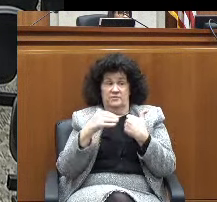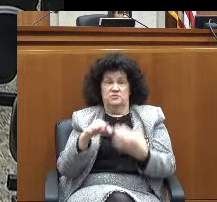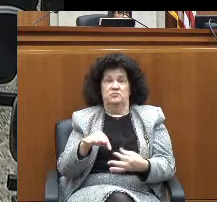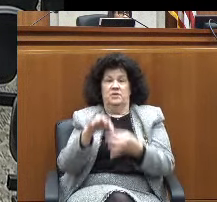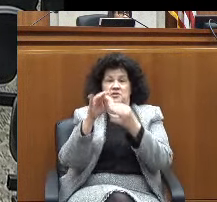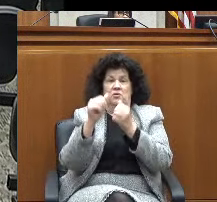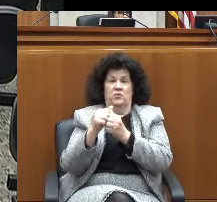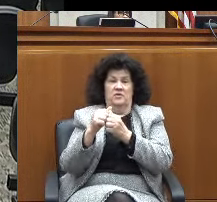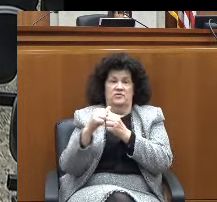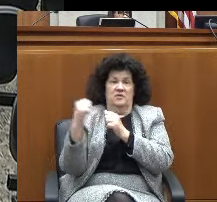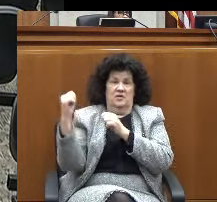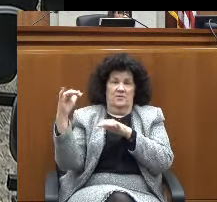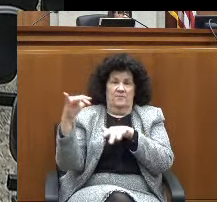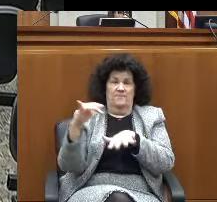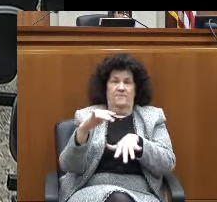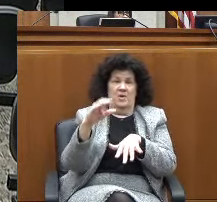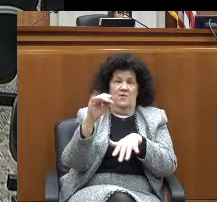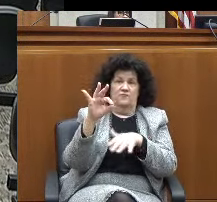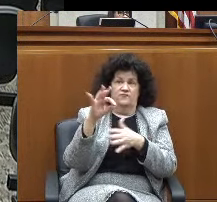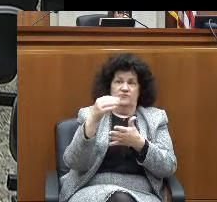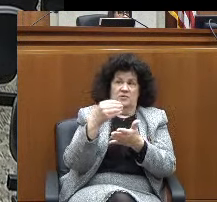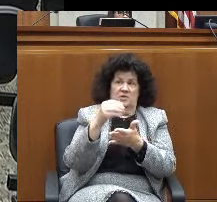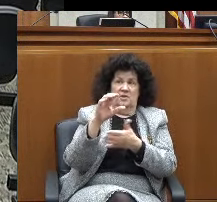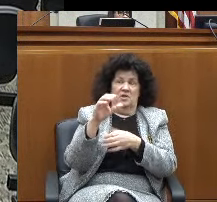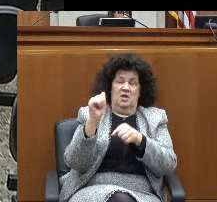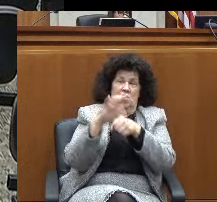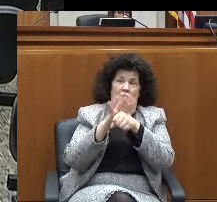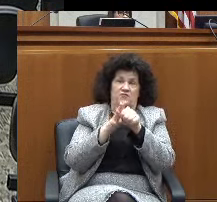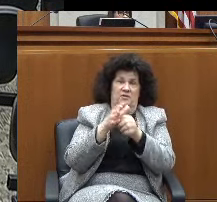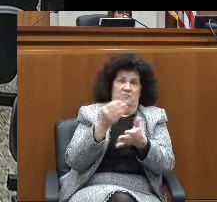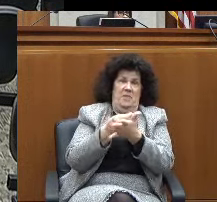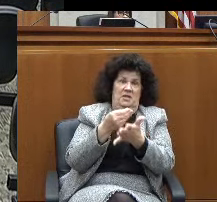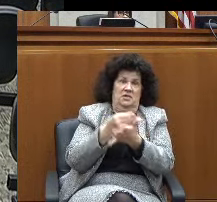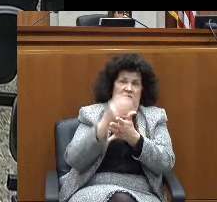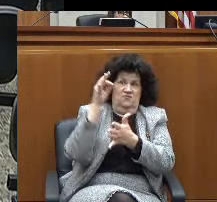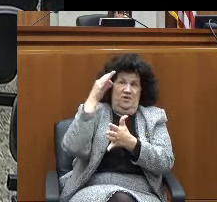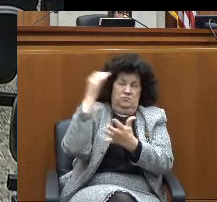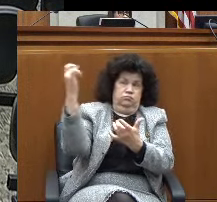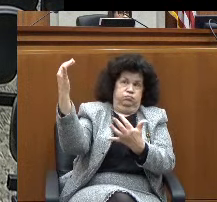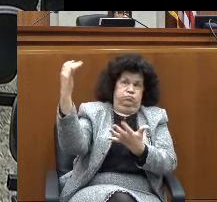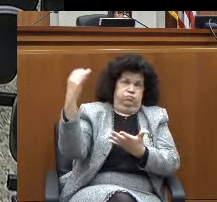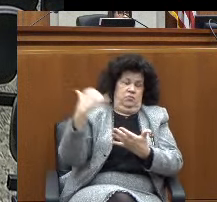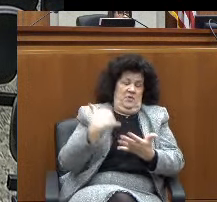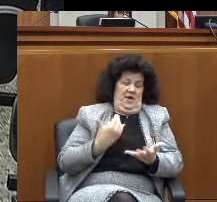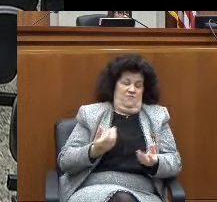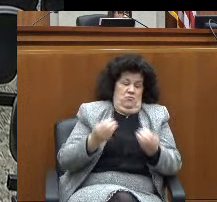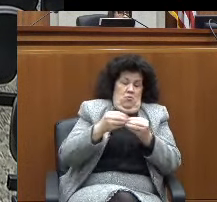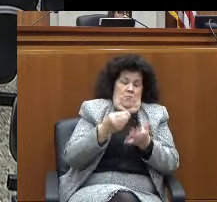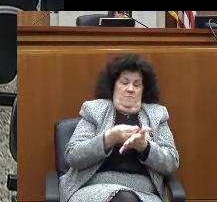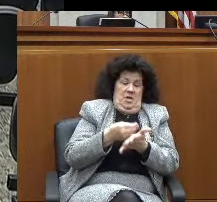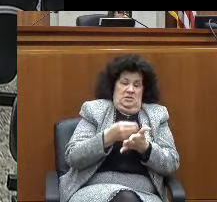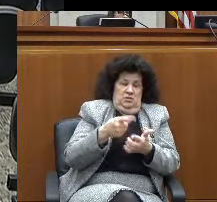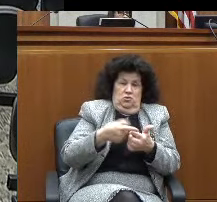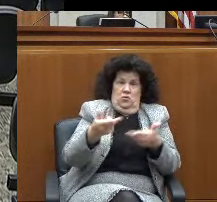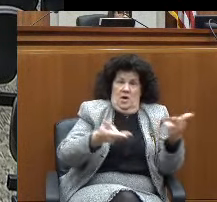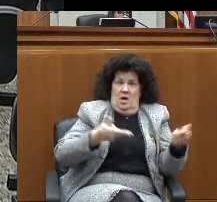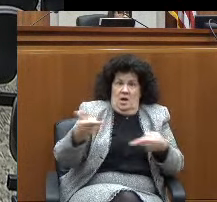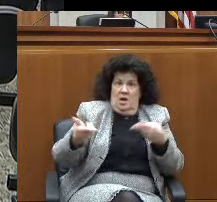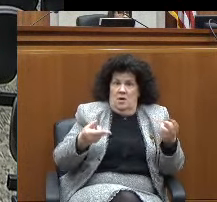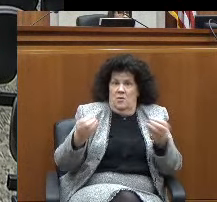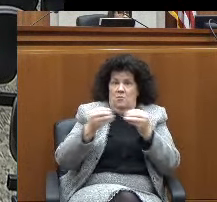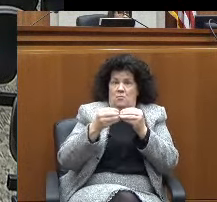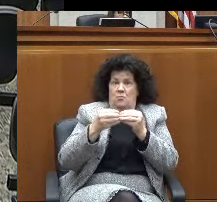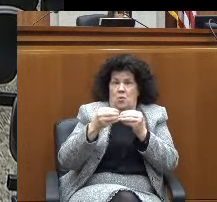with the influx of pandemic dollars, more positions created to help with the need. So more interventionists, more